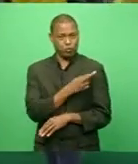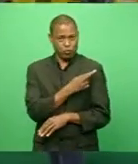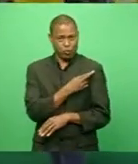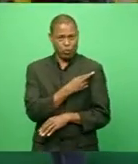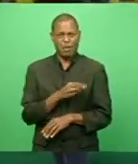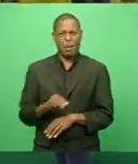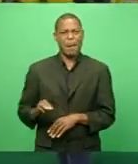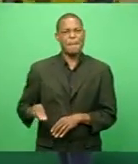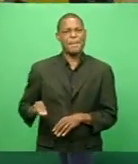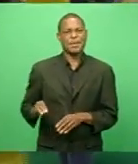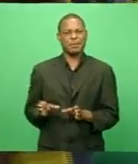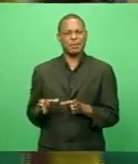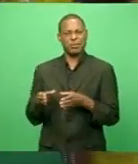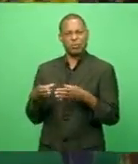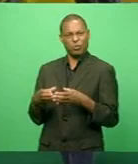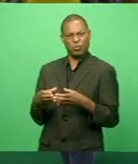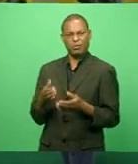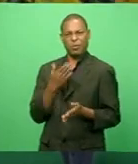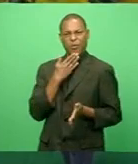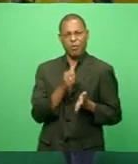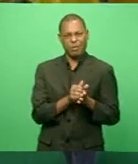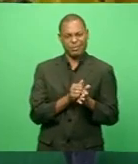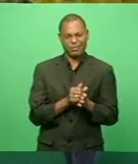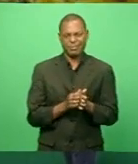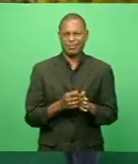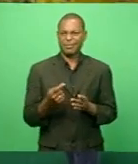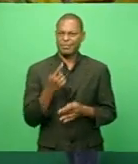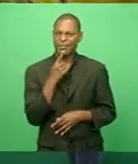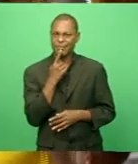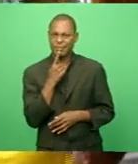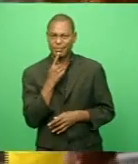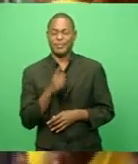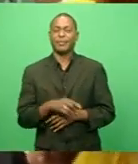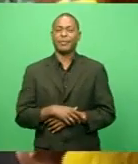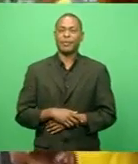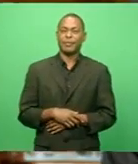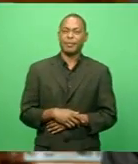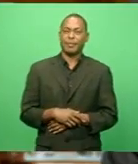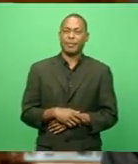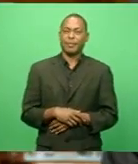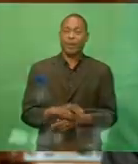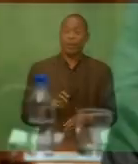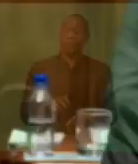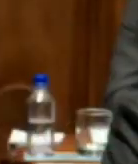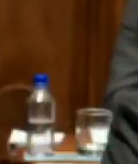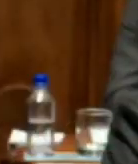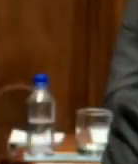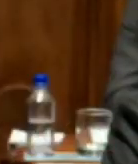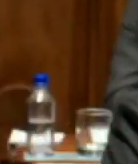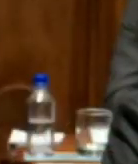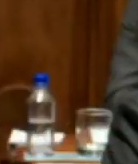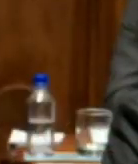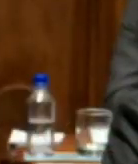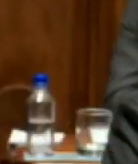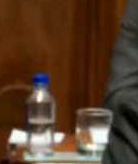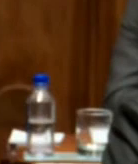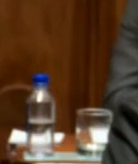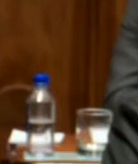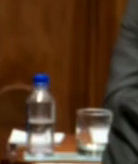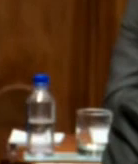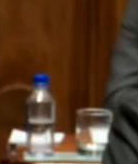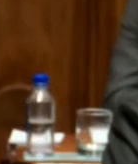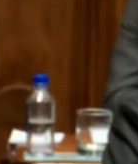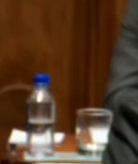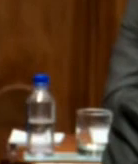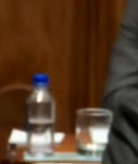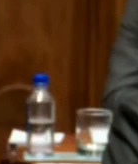Commission by forgiving those who have served their time and could be in line for release. If we have the audacity to